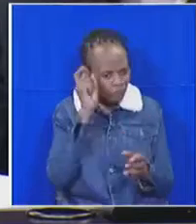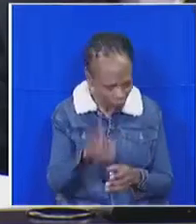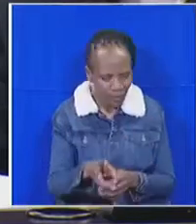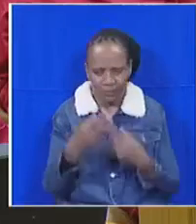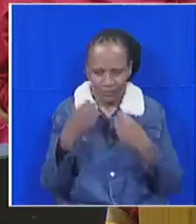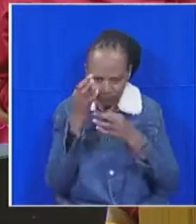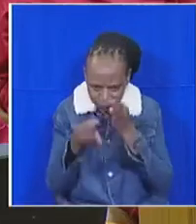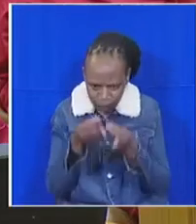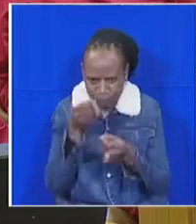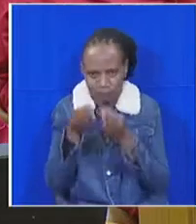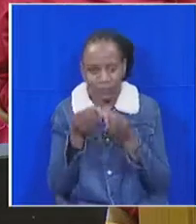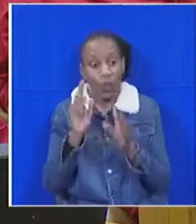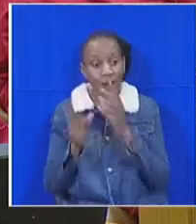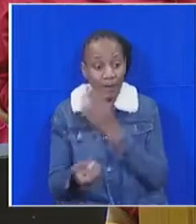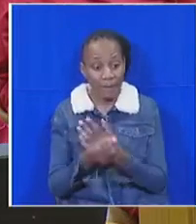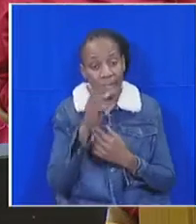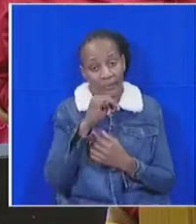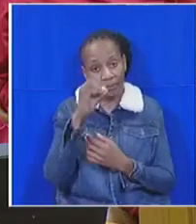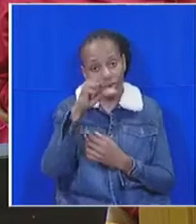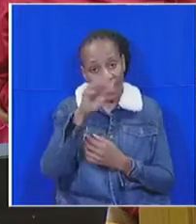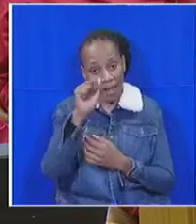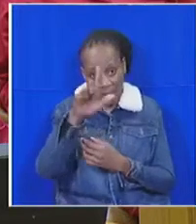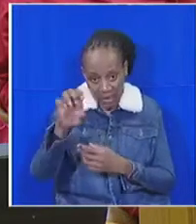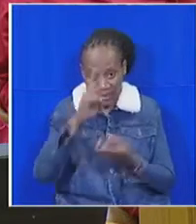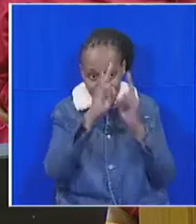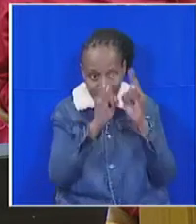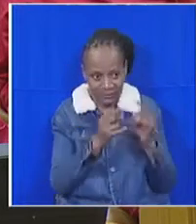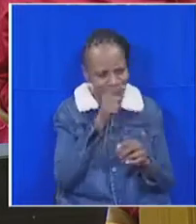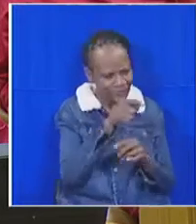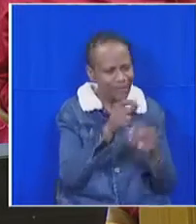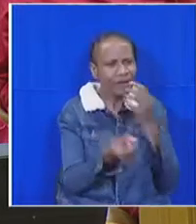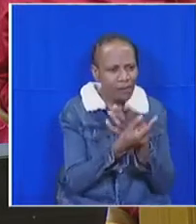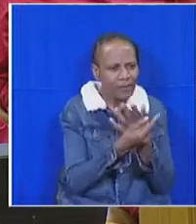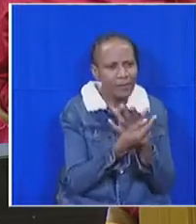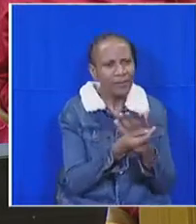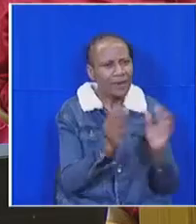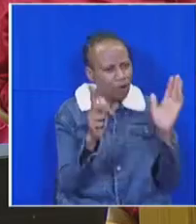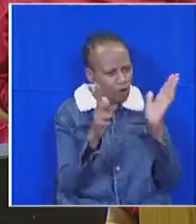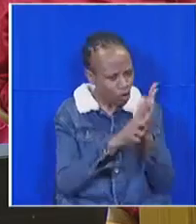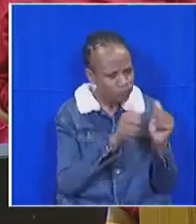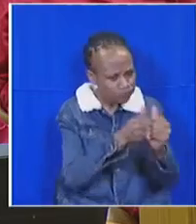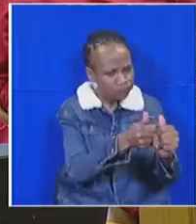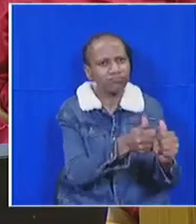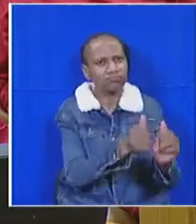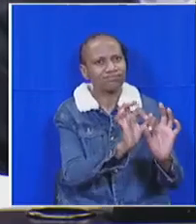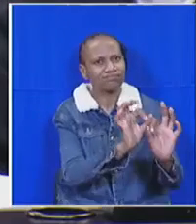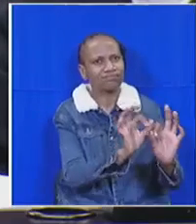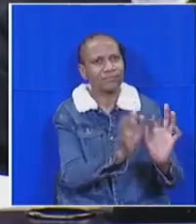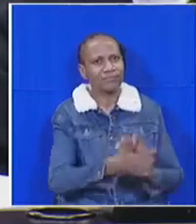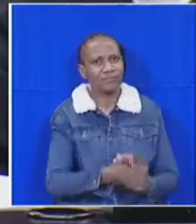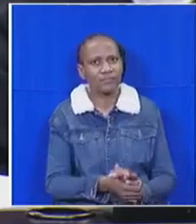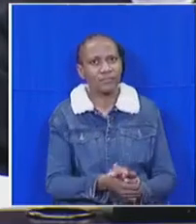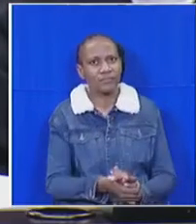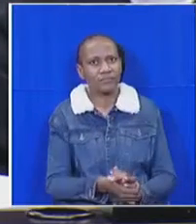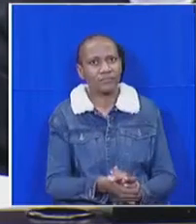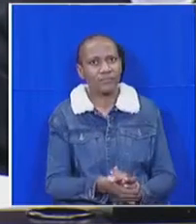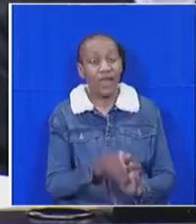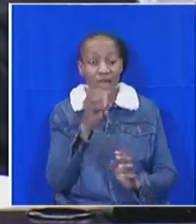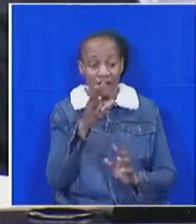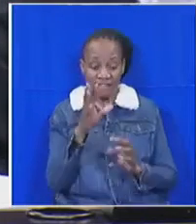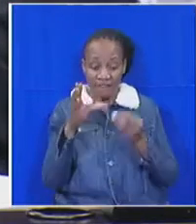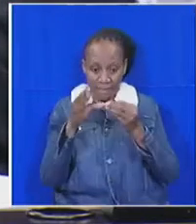that action in Machale City was ultra vires. Any learned lawyer. That whilst a